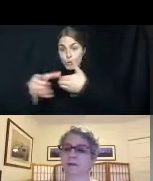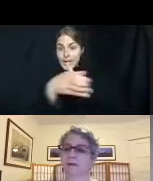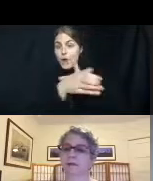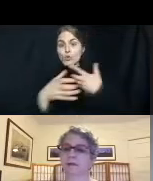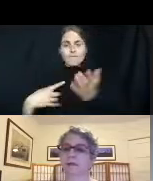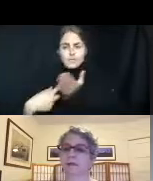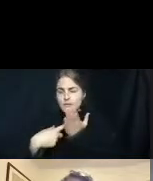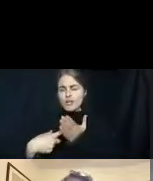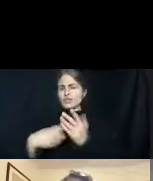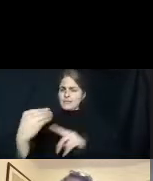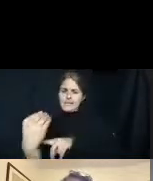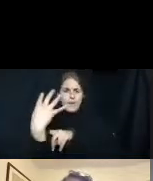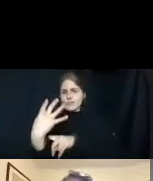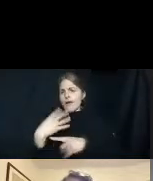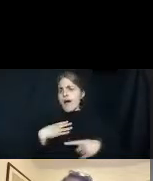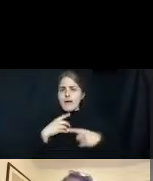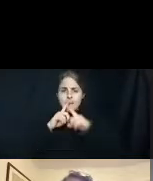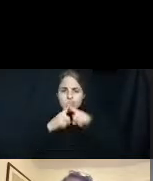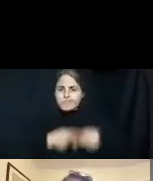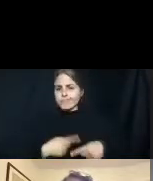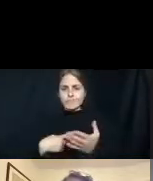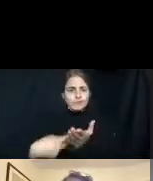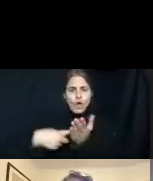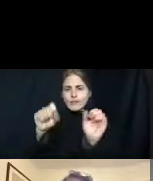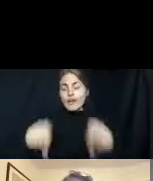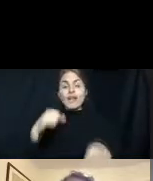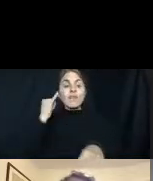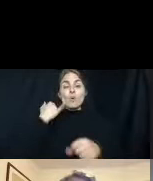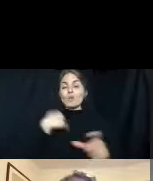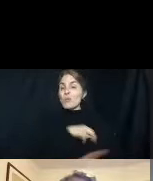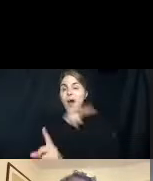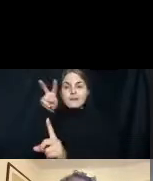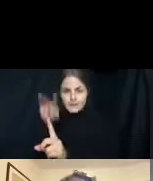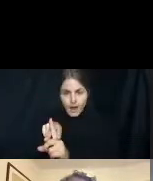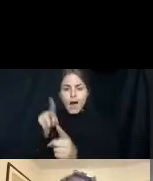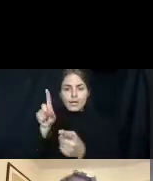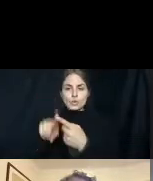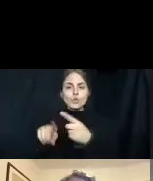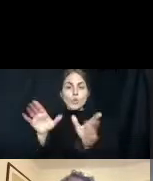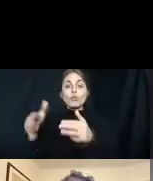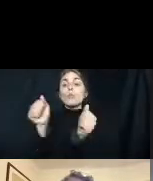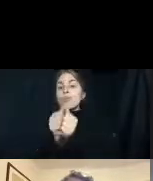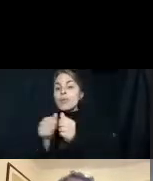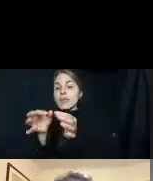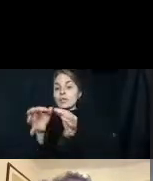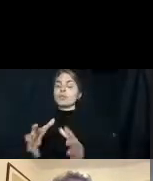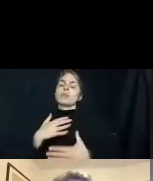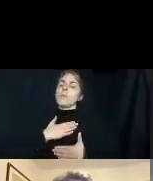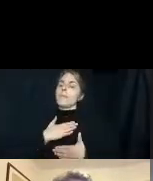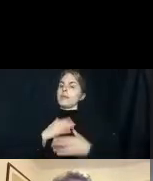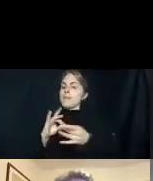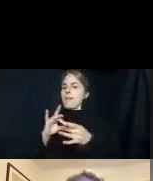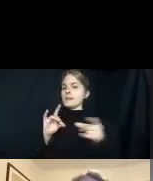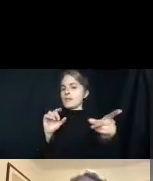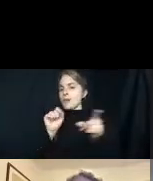on and unmute yourself. And if you would like to be assigned to a breakout room with ASL interpretation, please message Maura, or you can reach